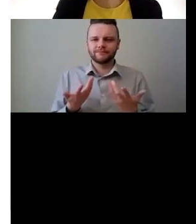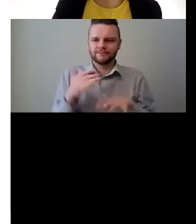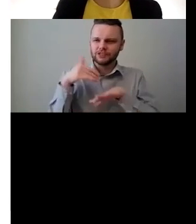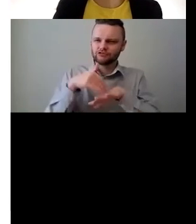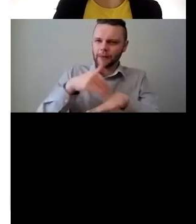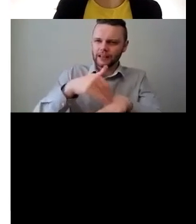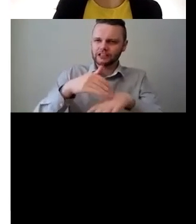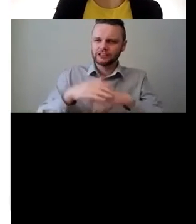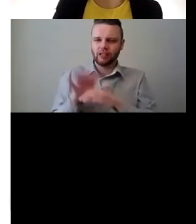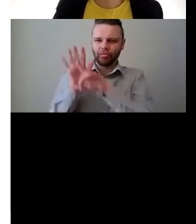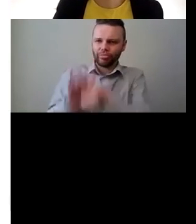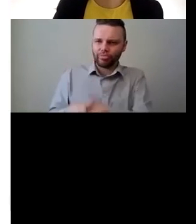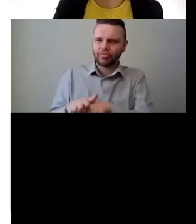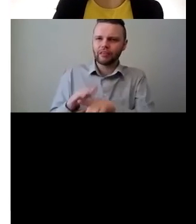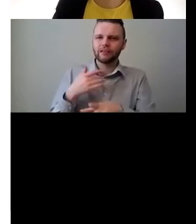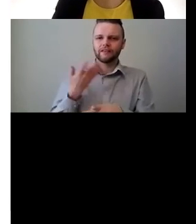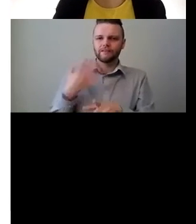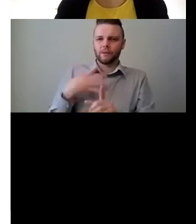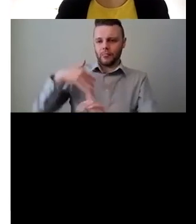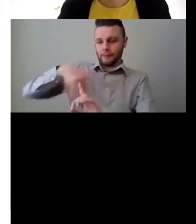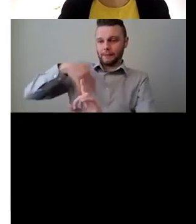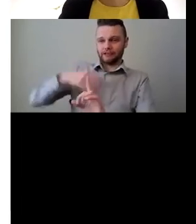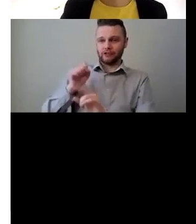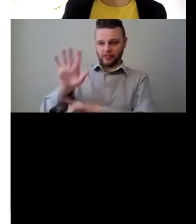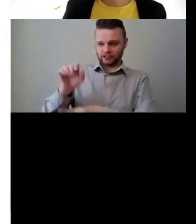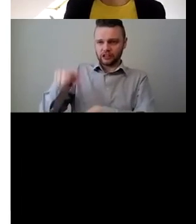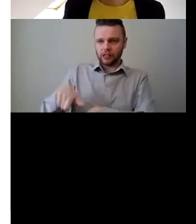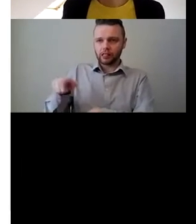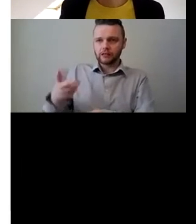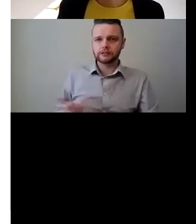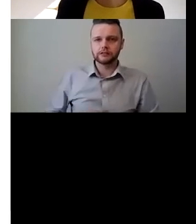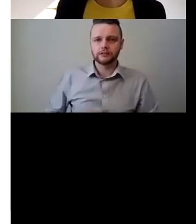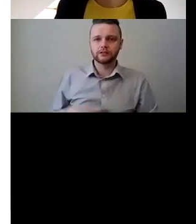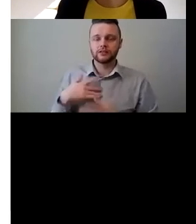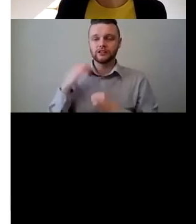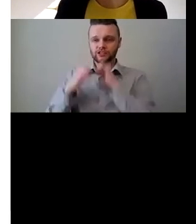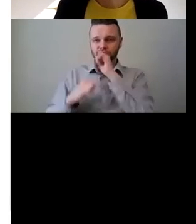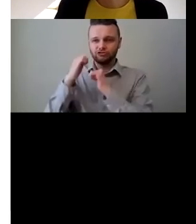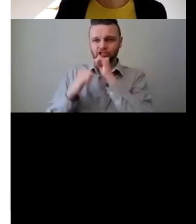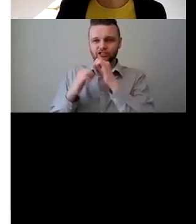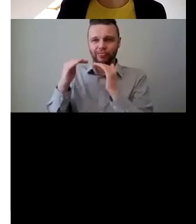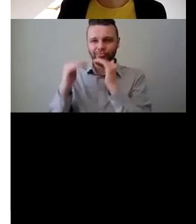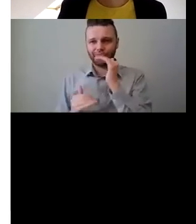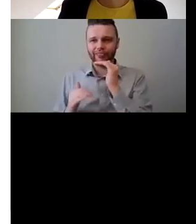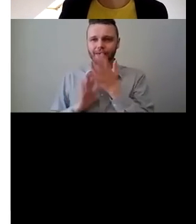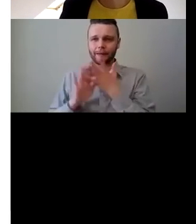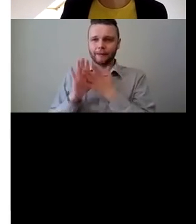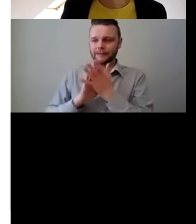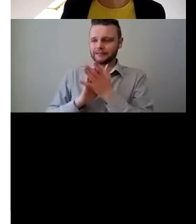discrimination based on the background of the child. So there's structural deficiencies that usually these children will be